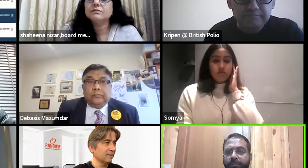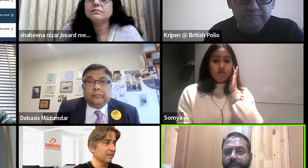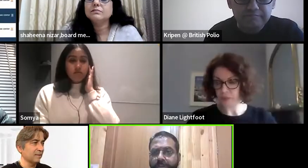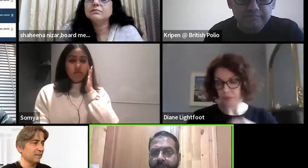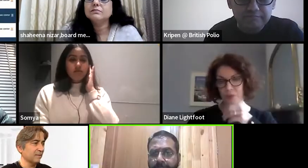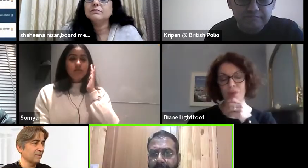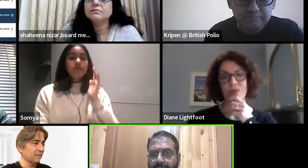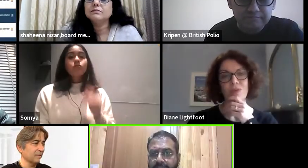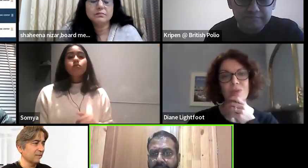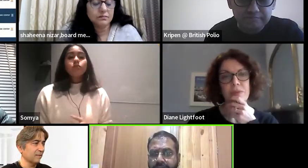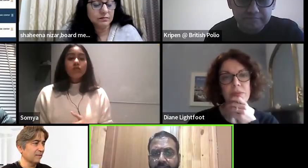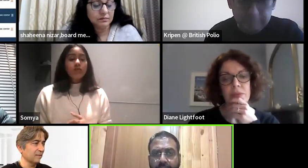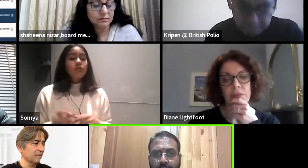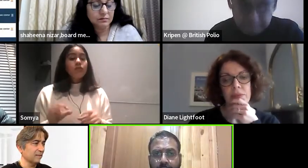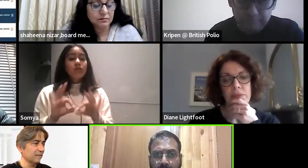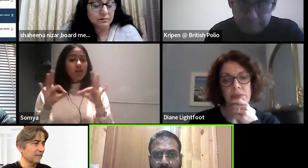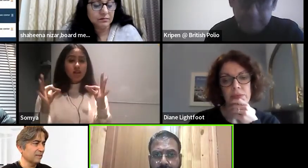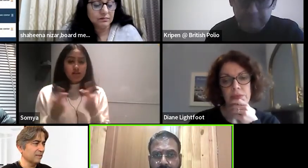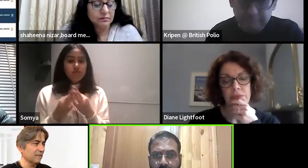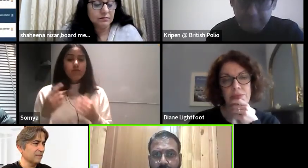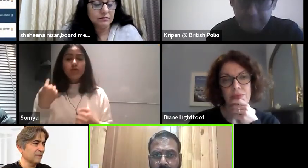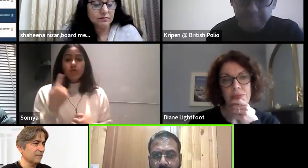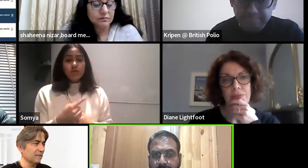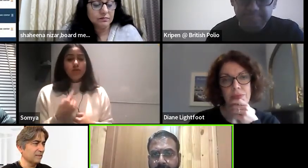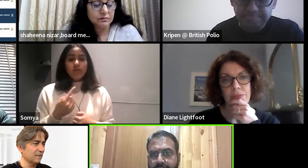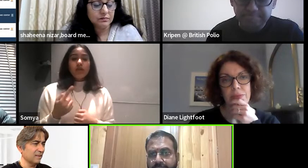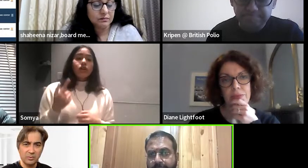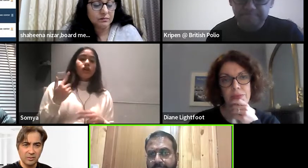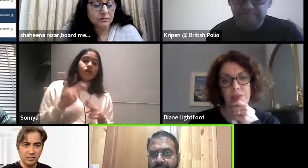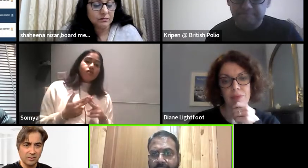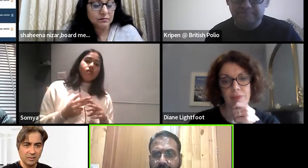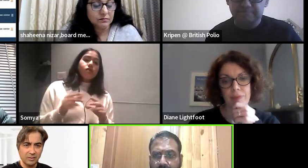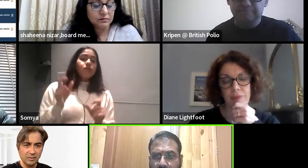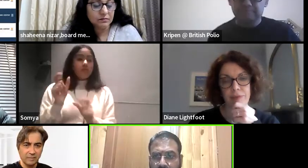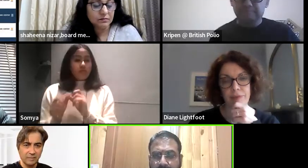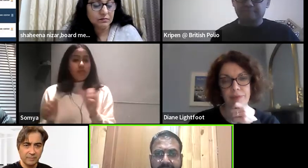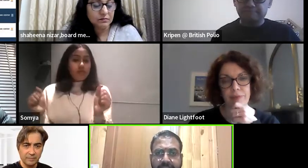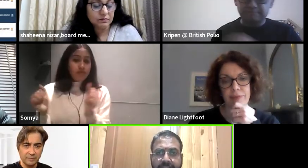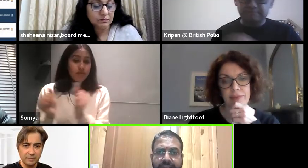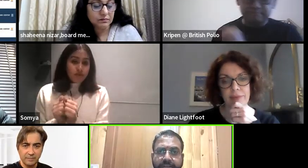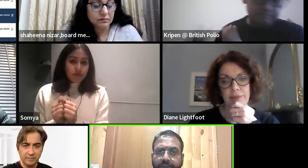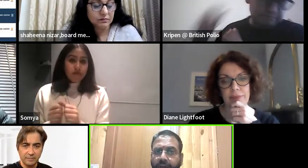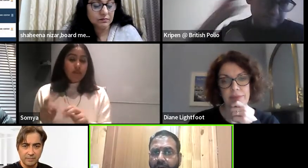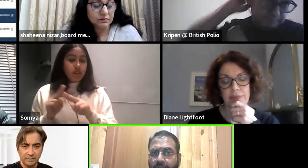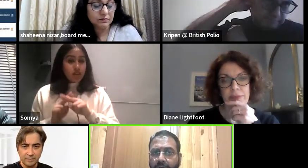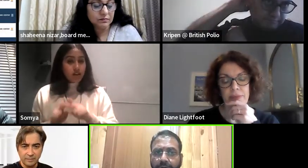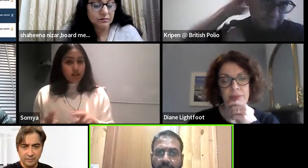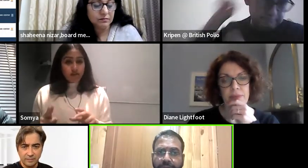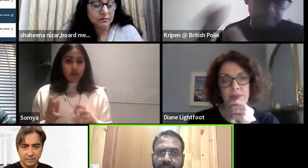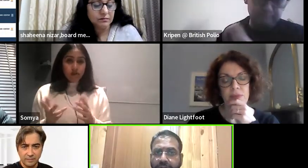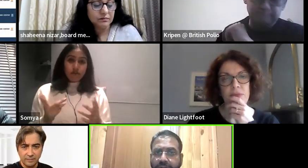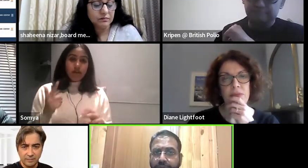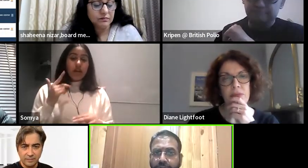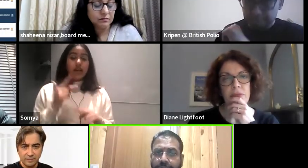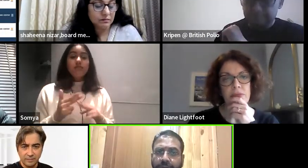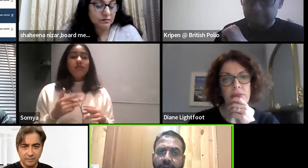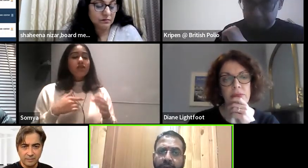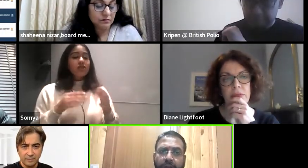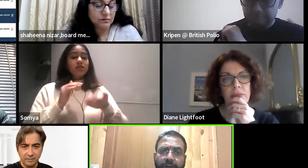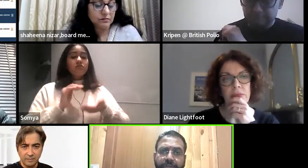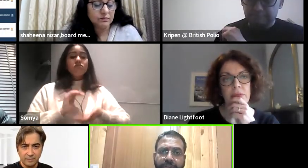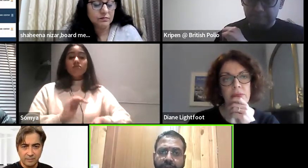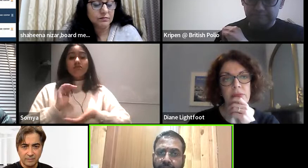Parents, because parents who have people with disability, they are completely concerned, how their children would